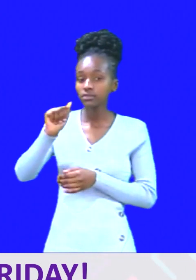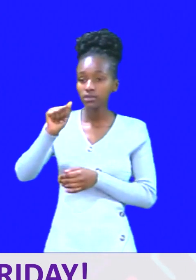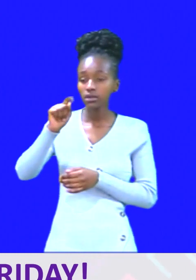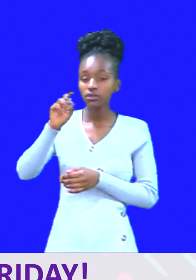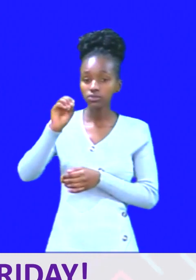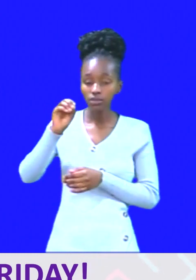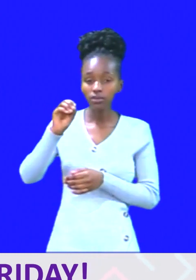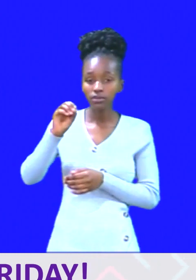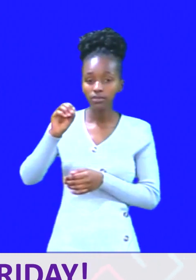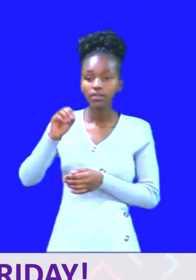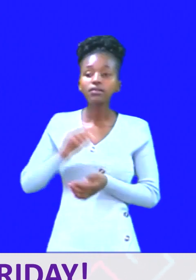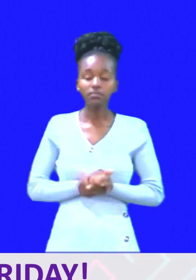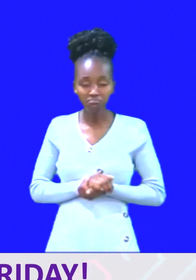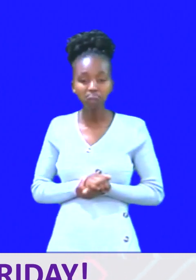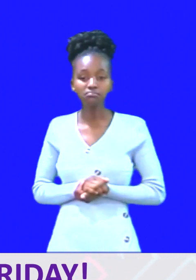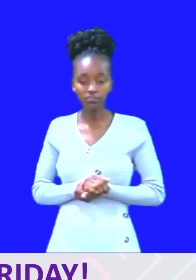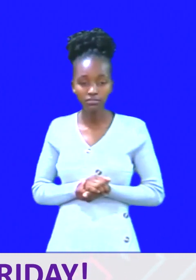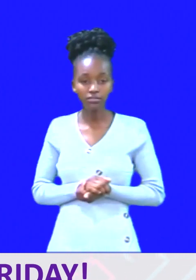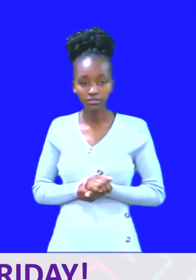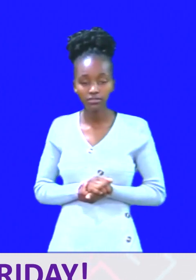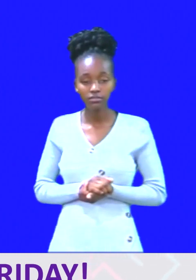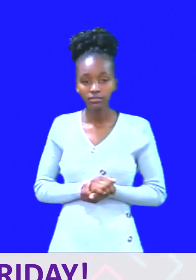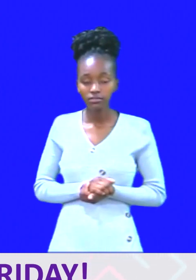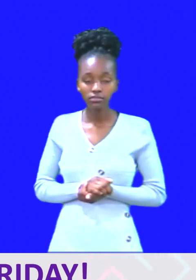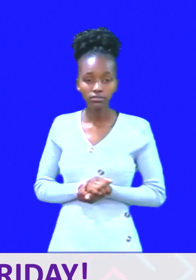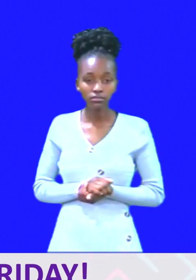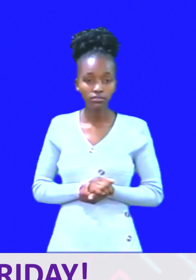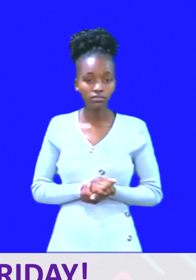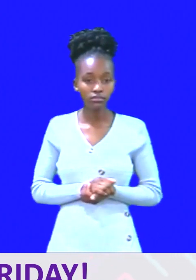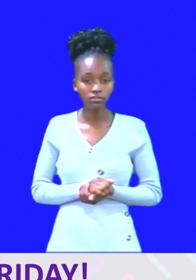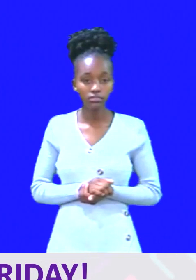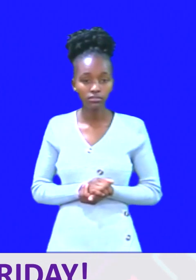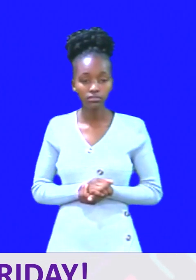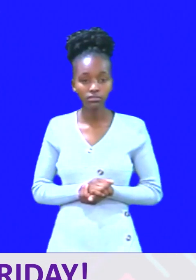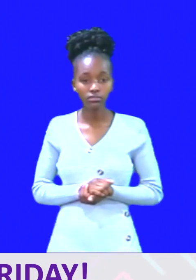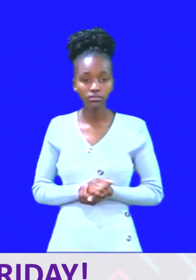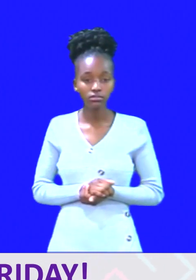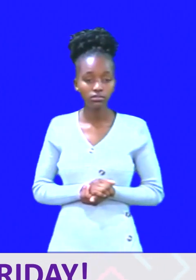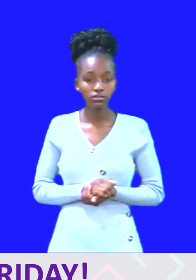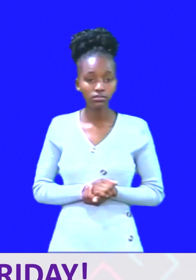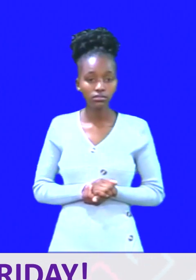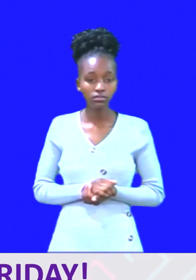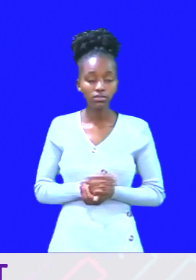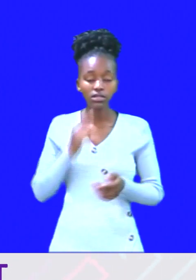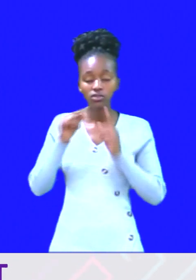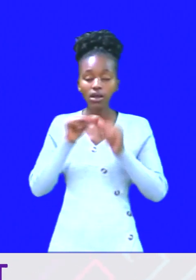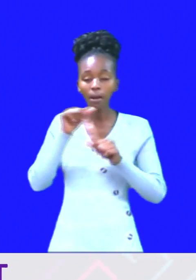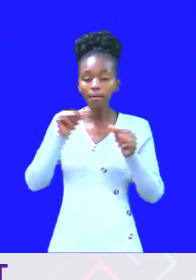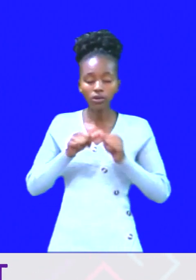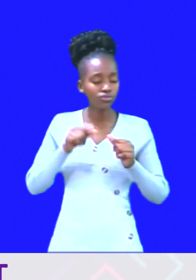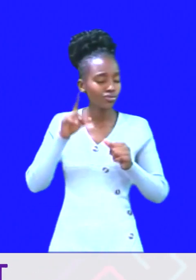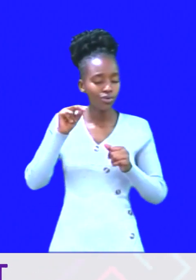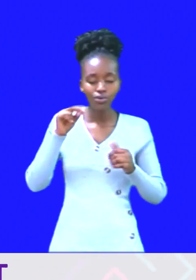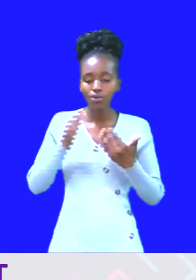giving hiyo wenye tuwezi taja hapa. But iko tu sawa, inafanya your thinking.